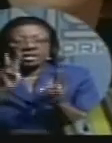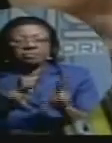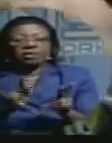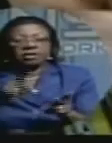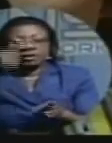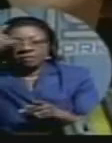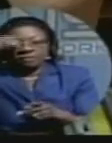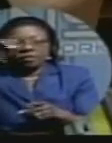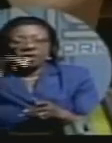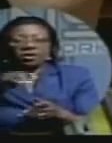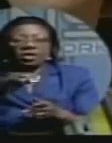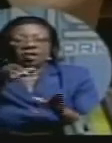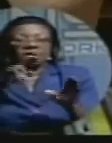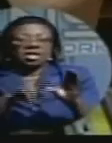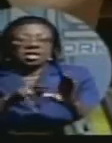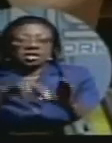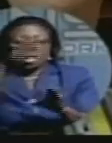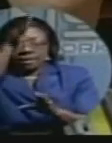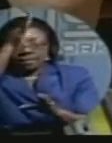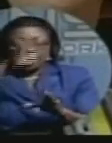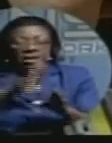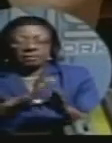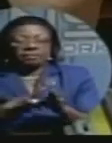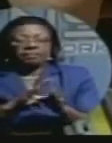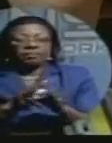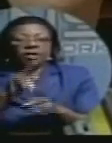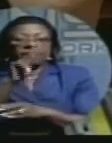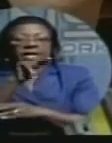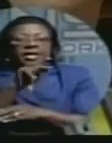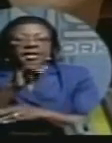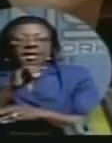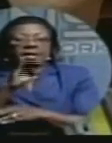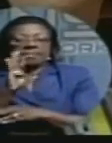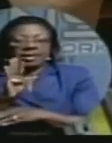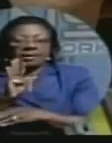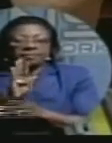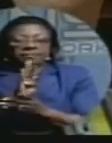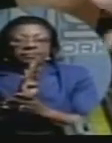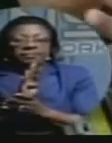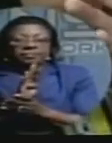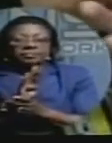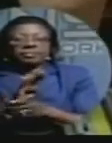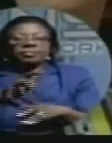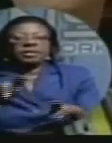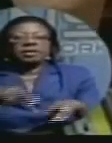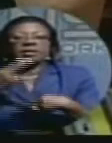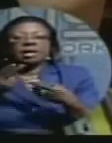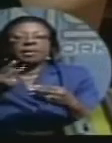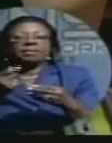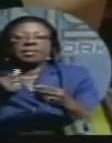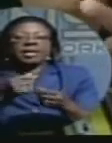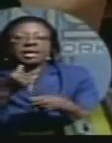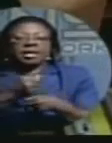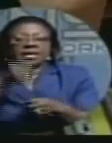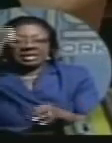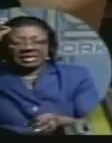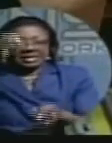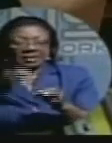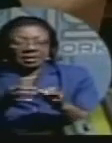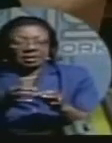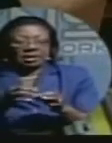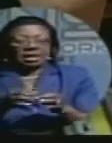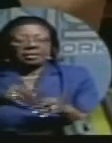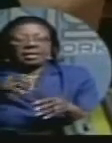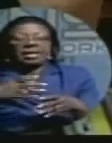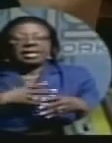will discuss it back and forth for whatever period is justified, and then we'll come up with a decision. I'd like to think that